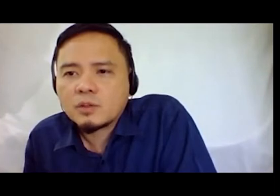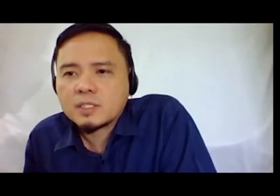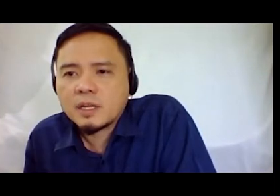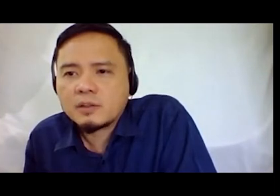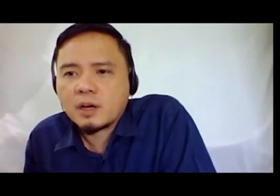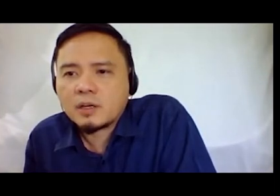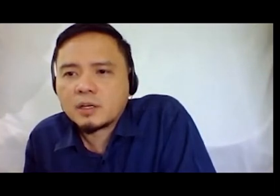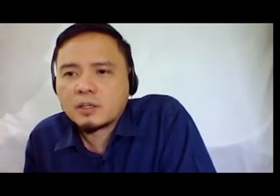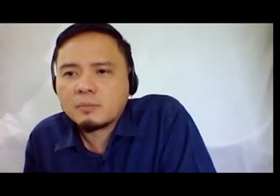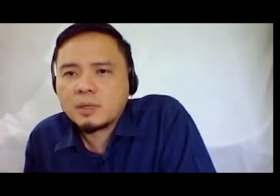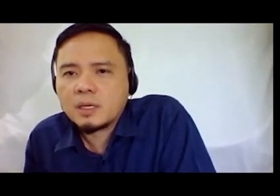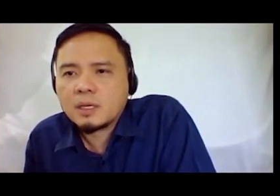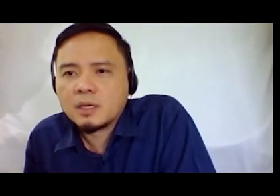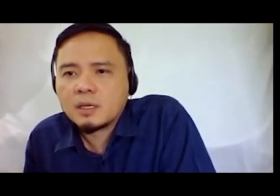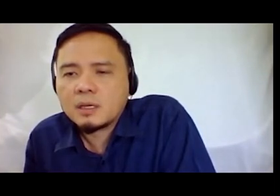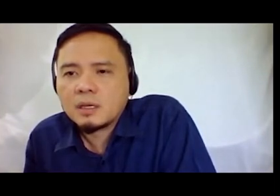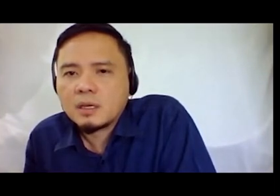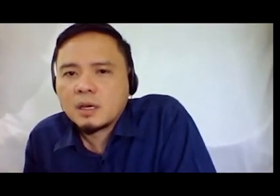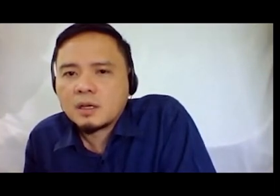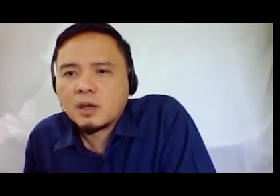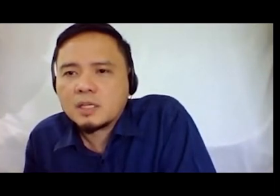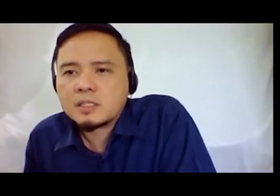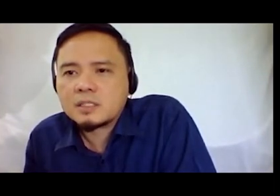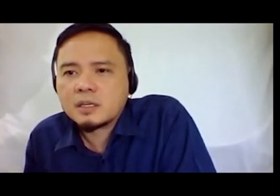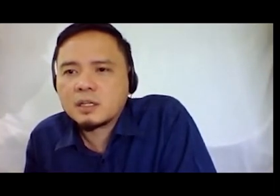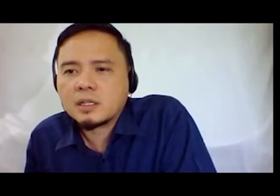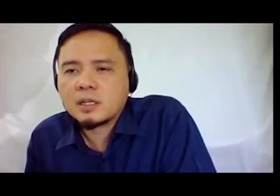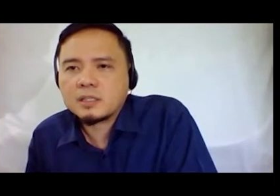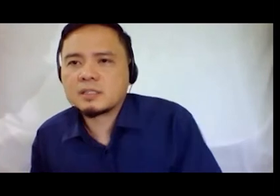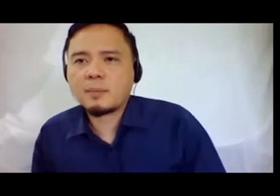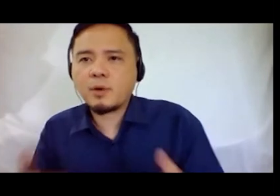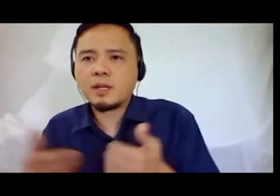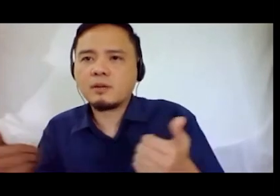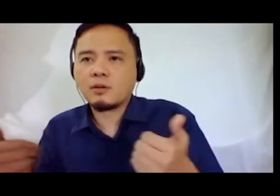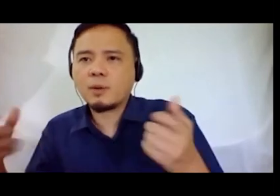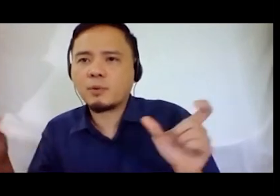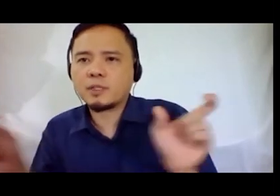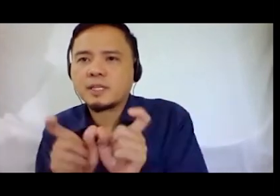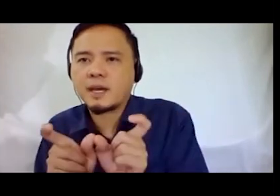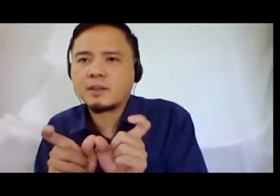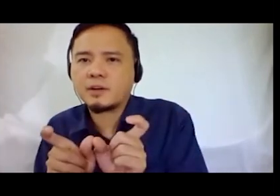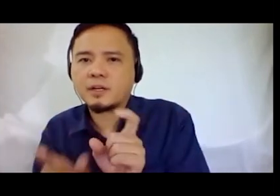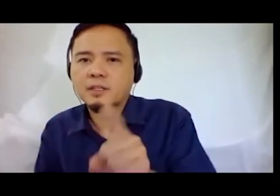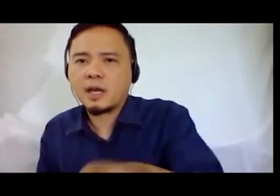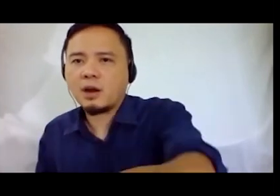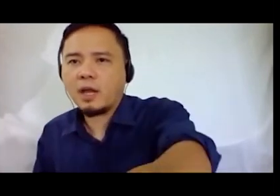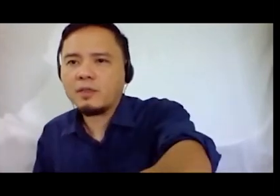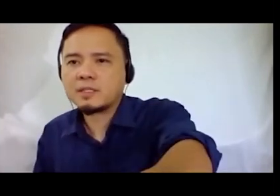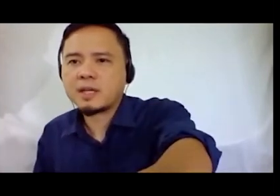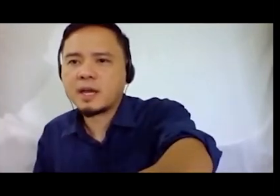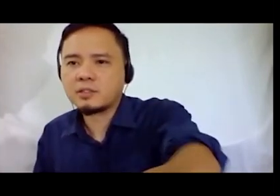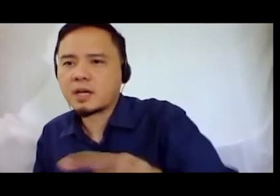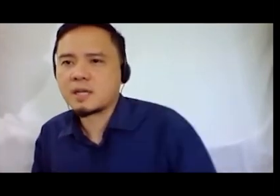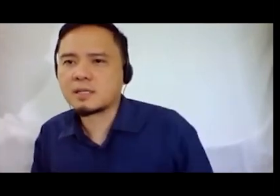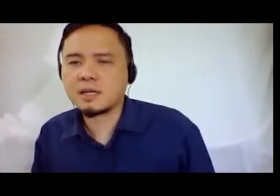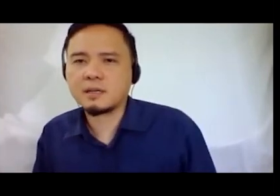so the son and daughter could be. Is it still separated or we put it together in this